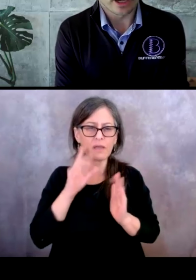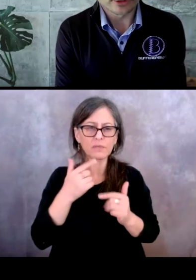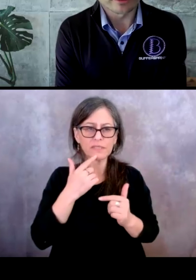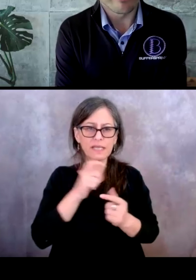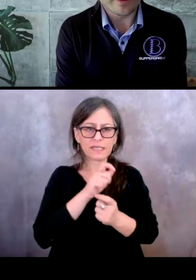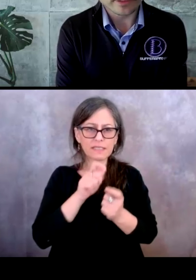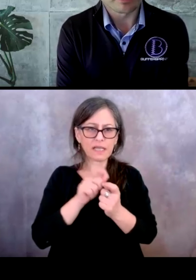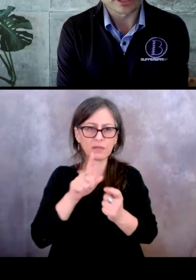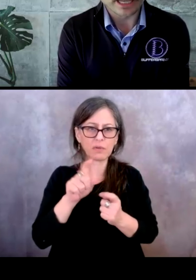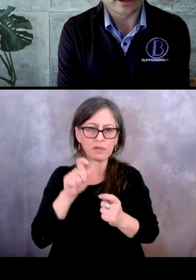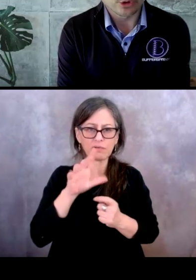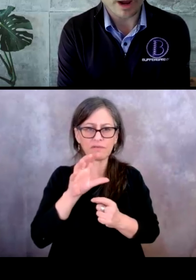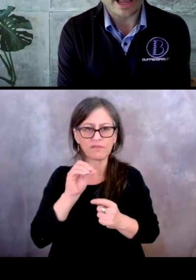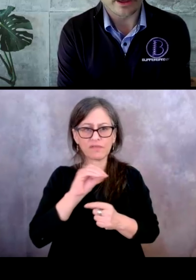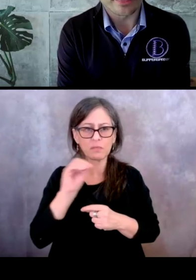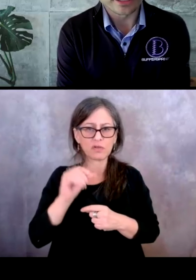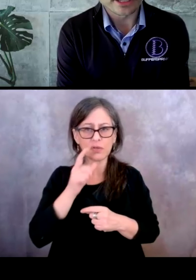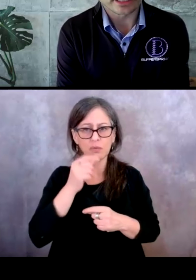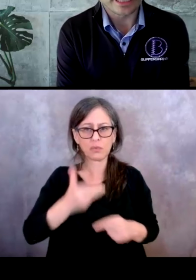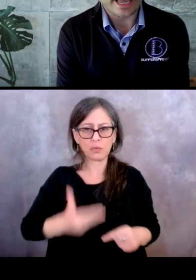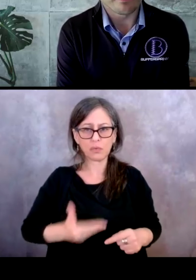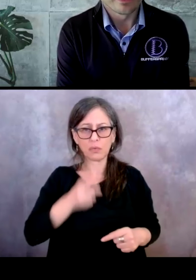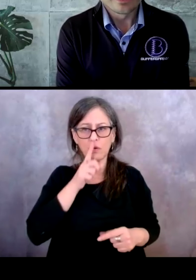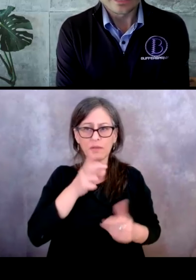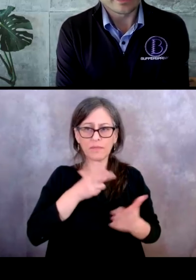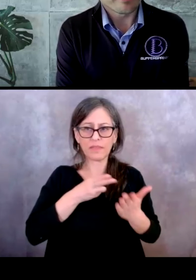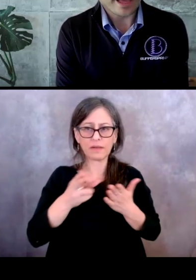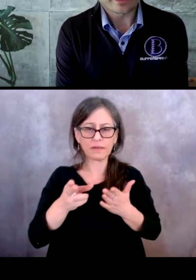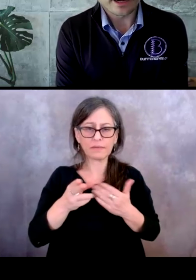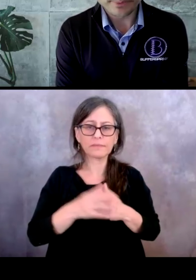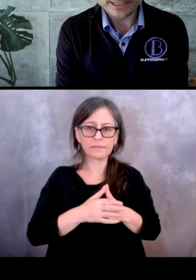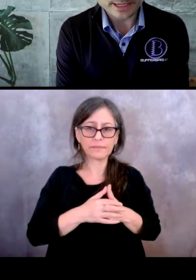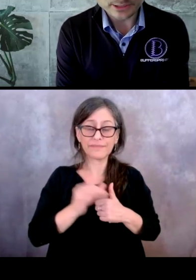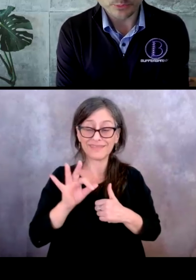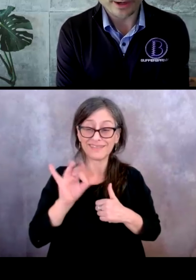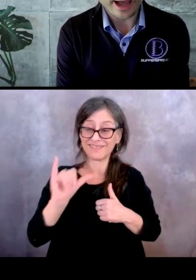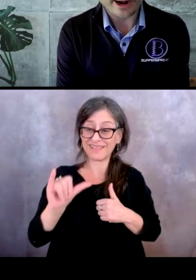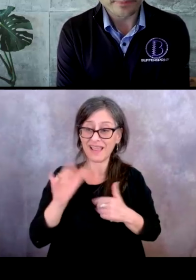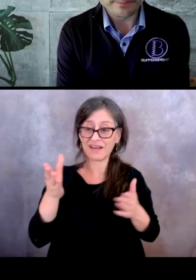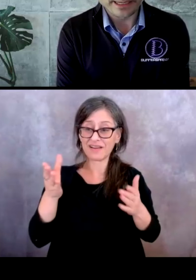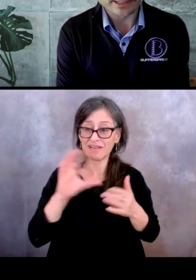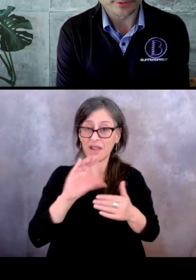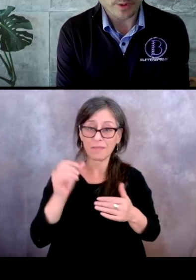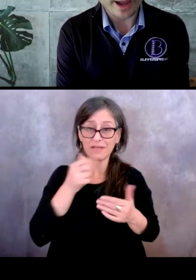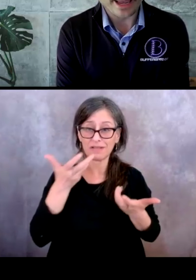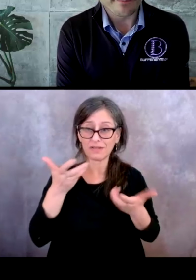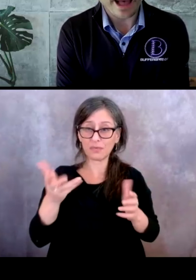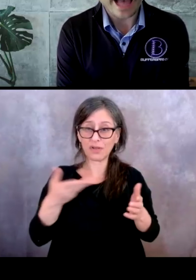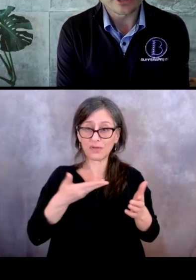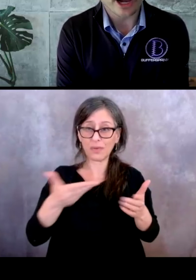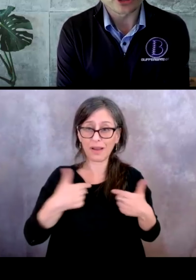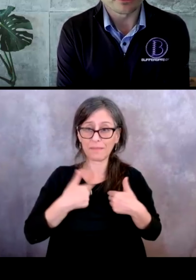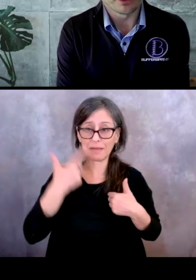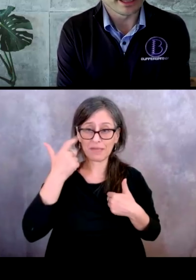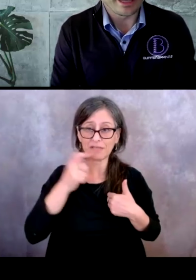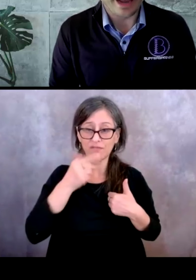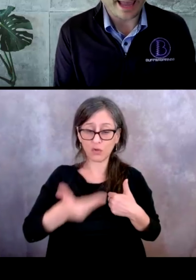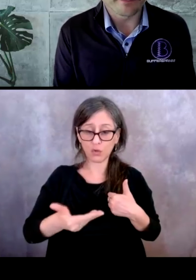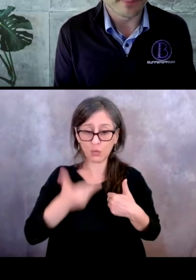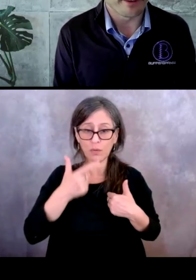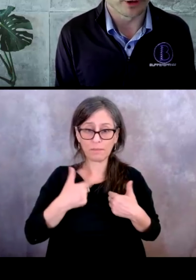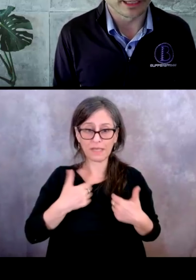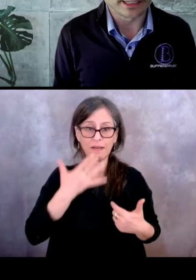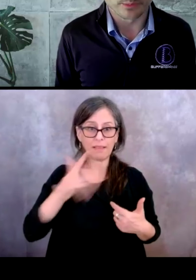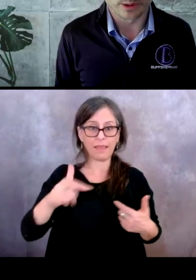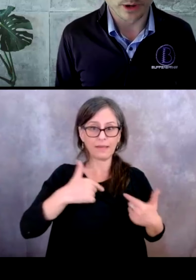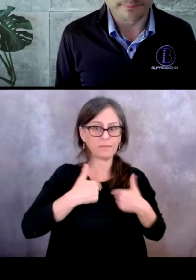exactly 150% who I authentically am. And if that company doesn't want to hire me because of who I am, I dodged a bullet, and I